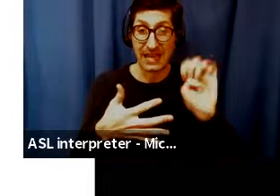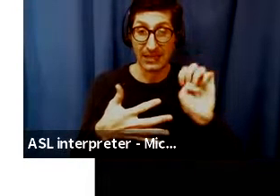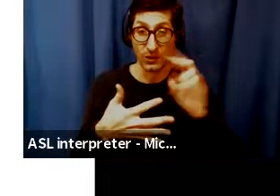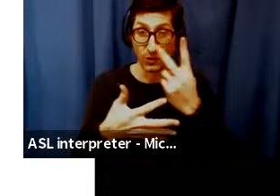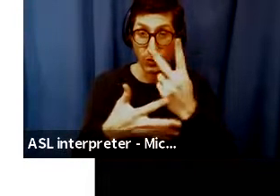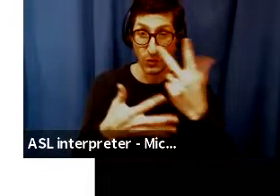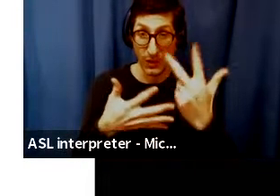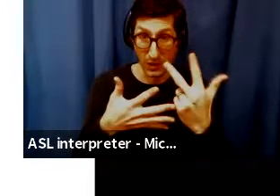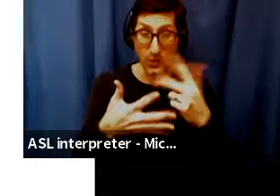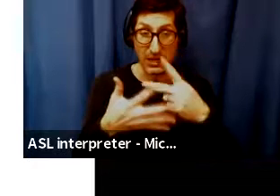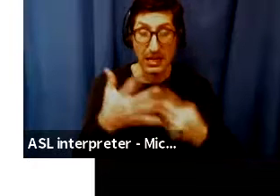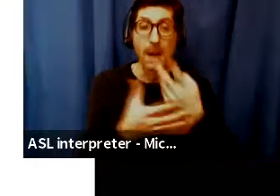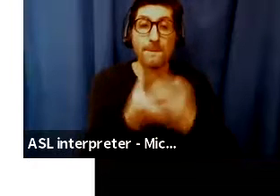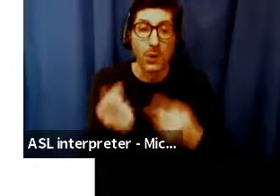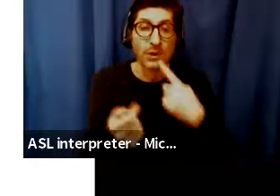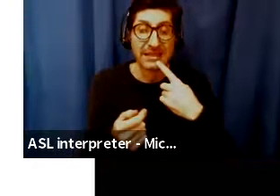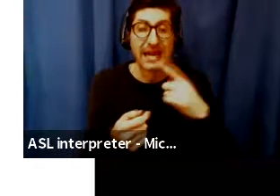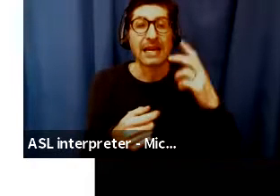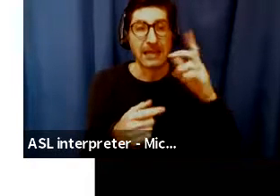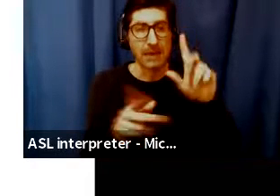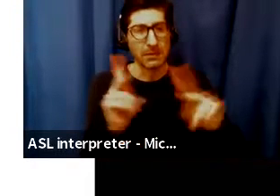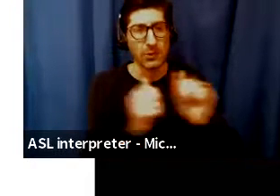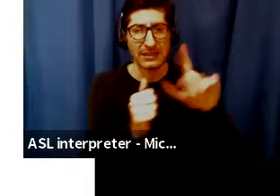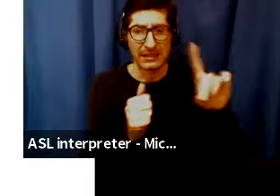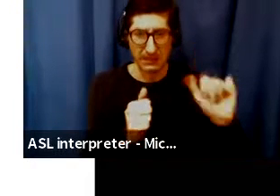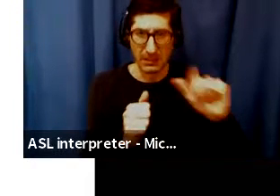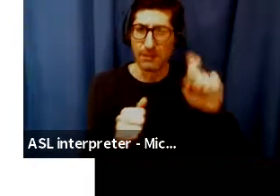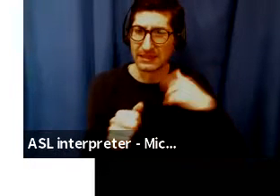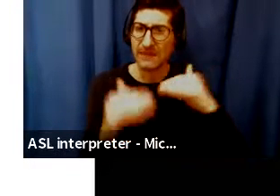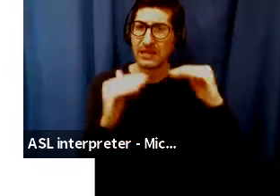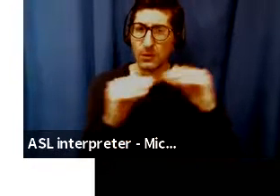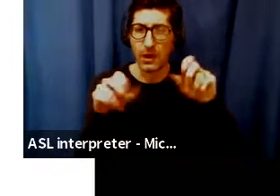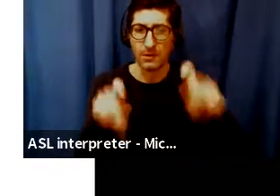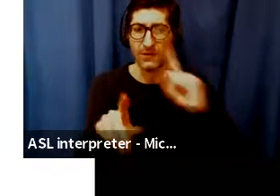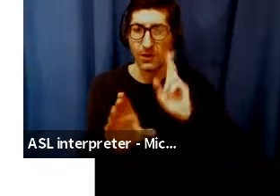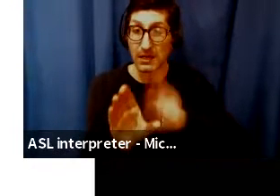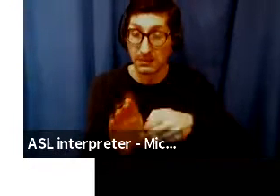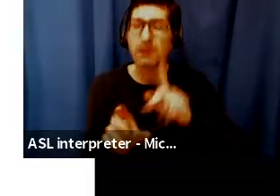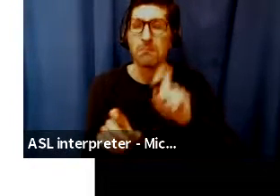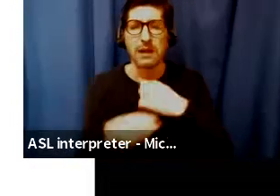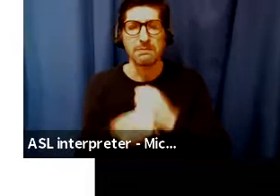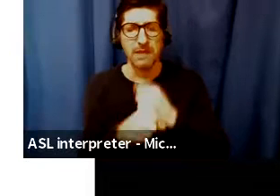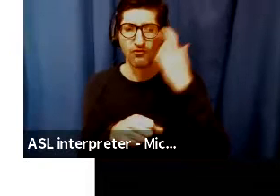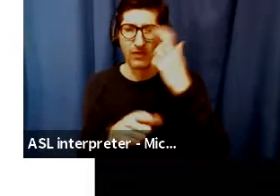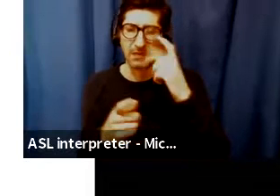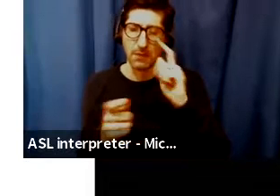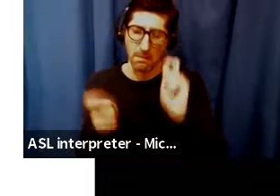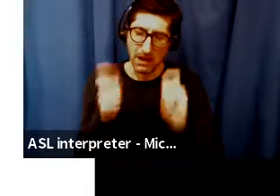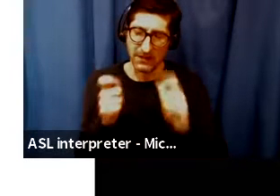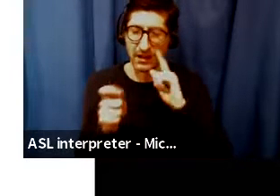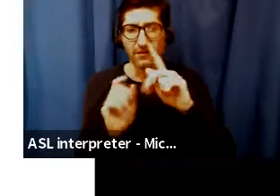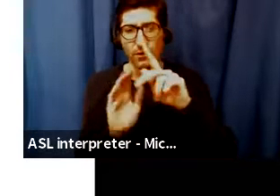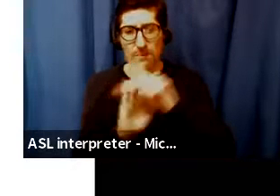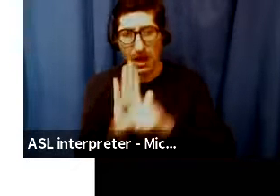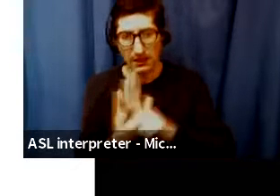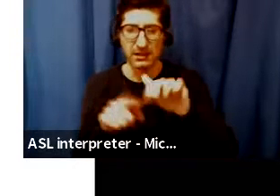with disabilities have an equal opportunity to participate, reasonable modifications must be made to policies, practices, or